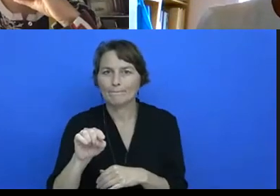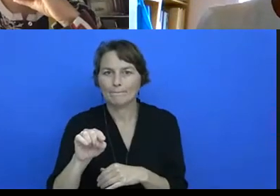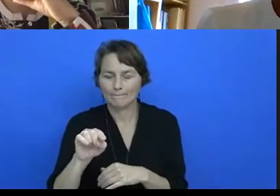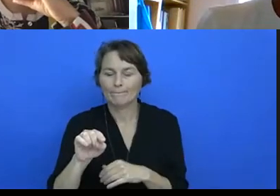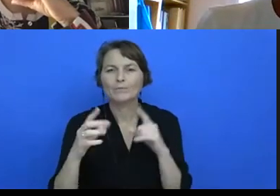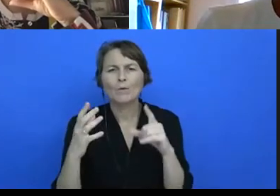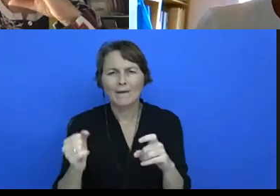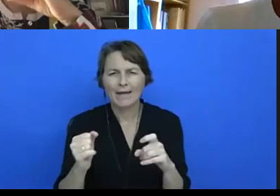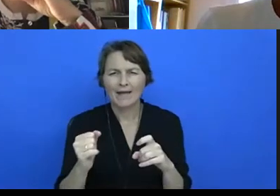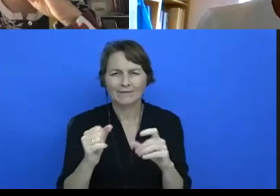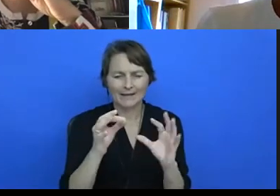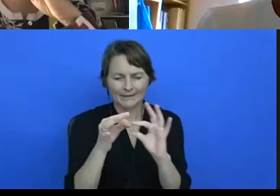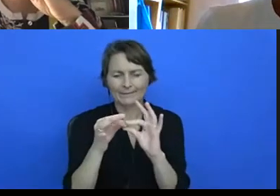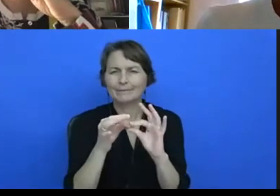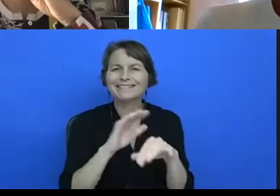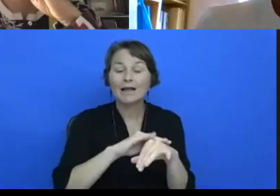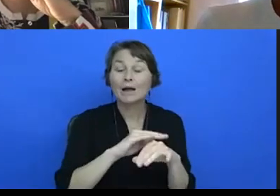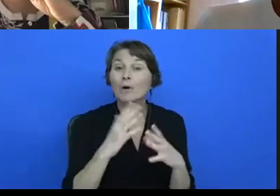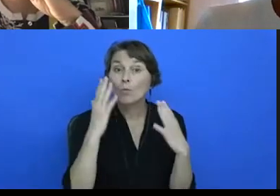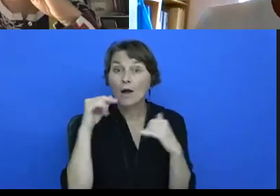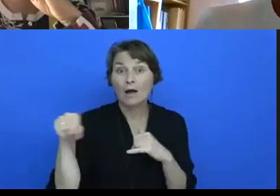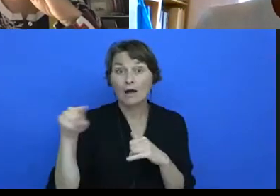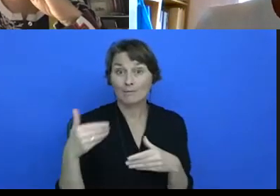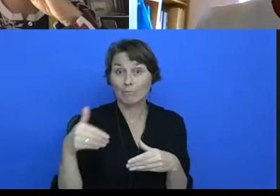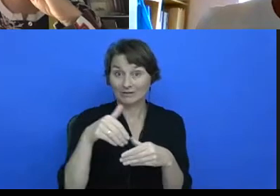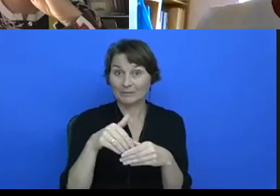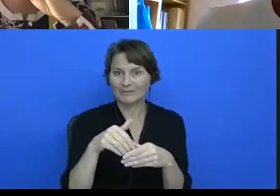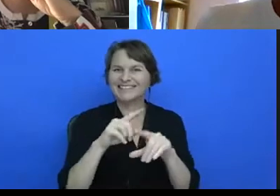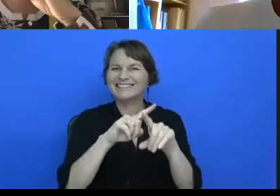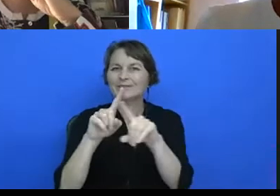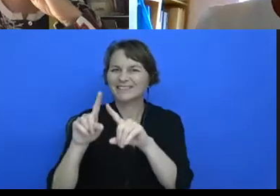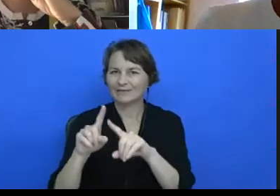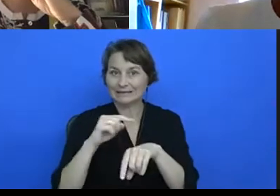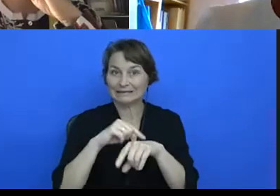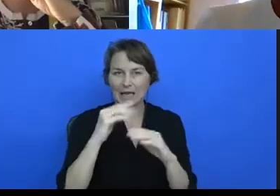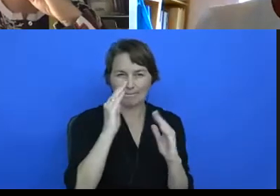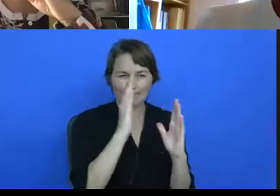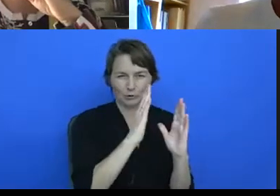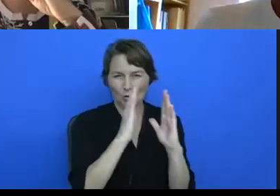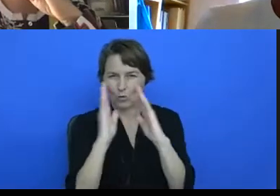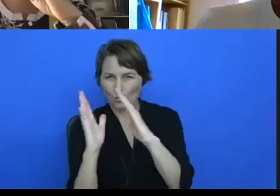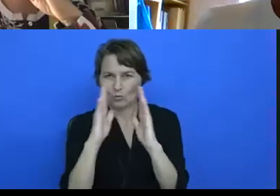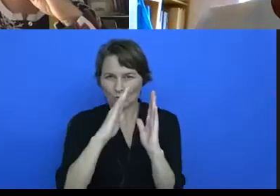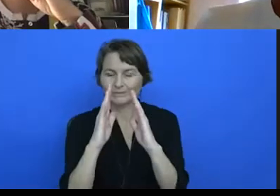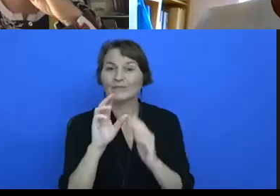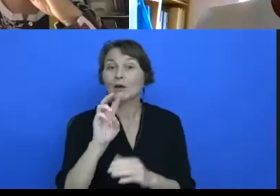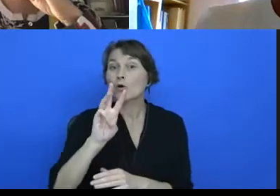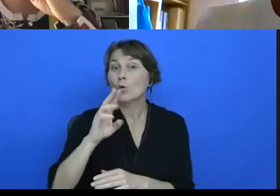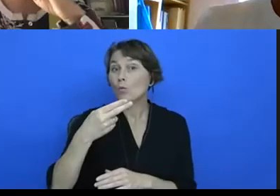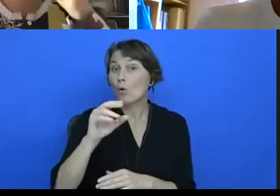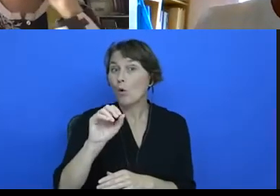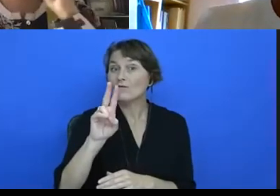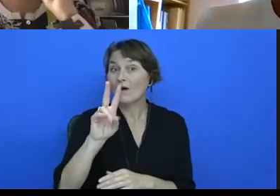were in different time zones, and they were happy that Hoover automatically actually adapts to your time zone and presents